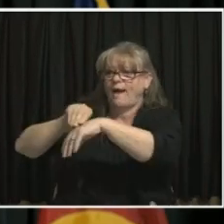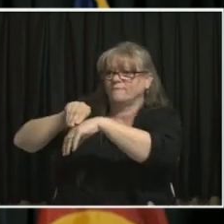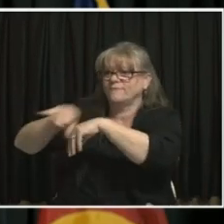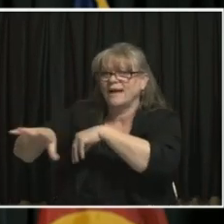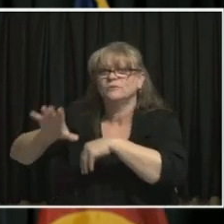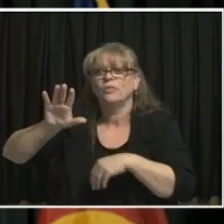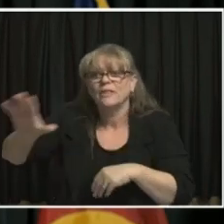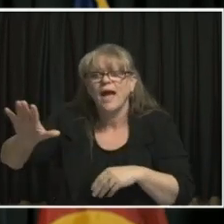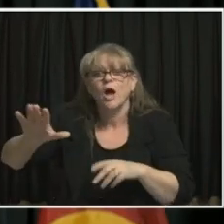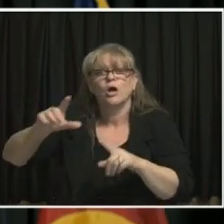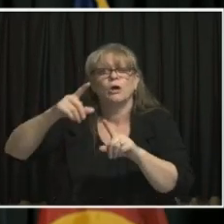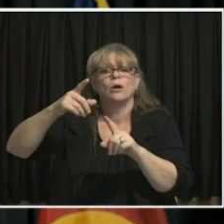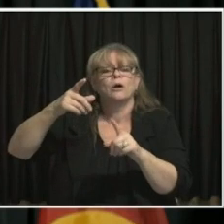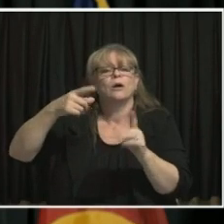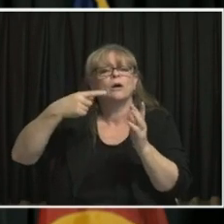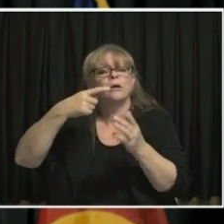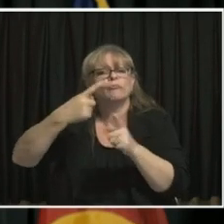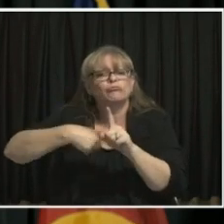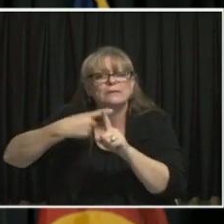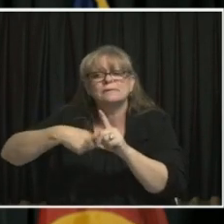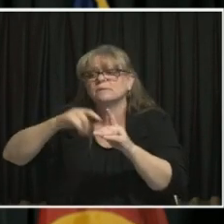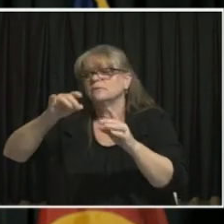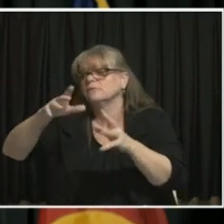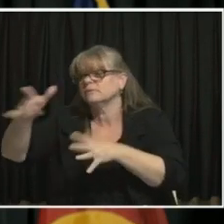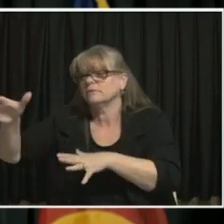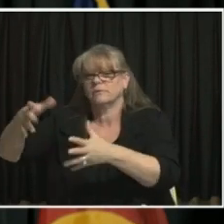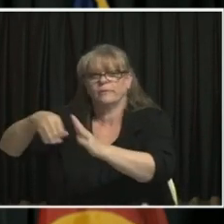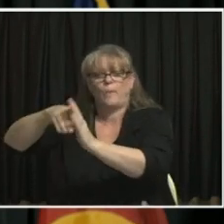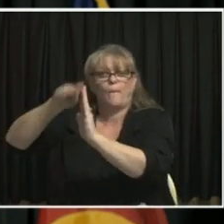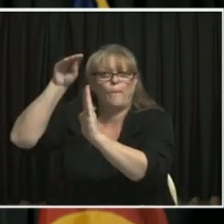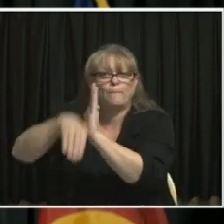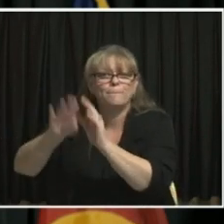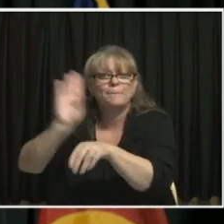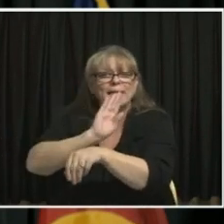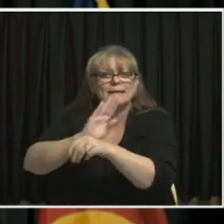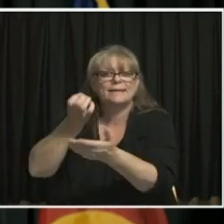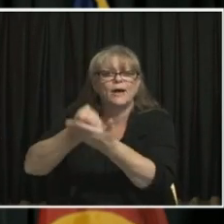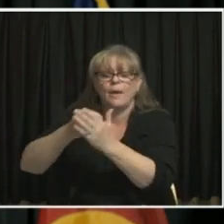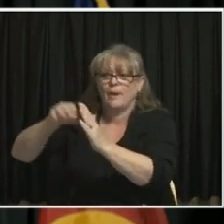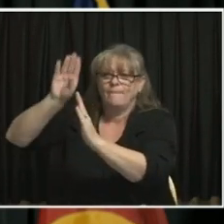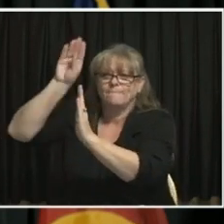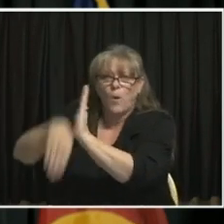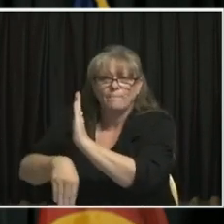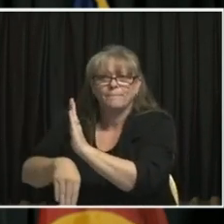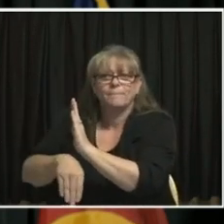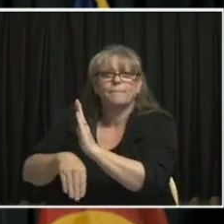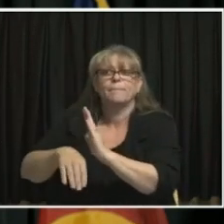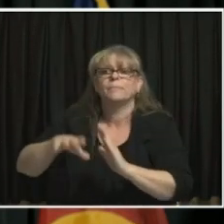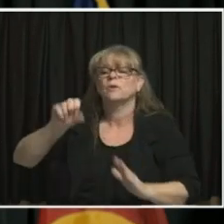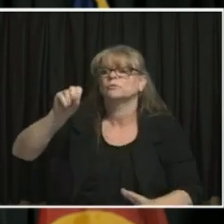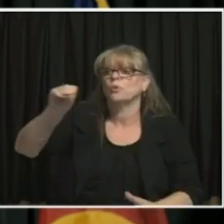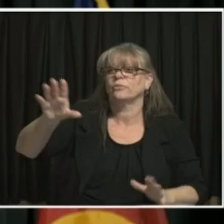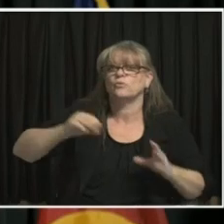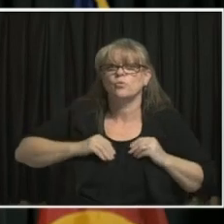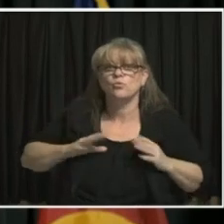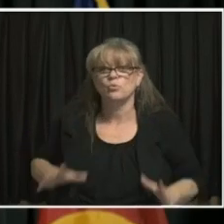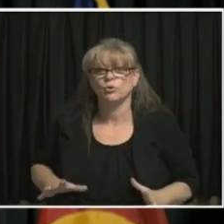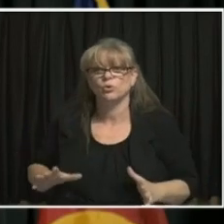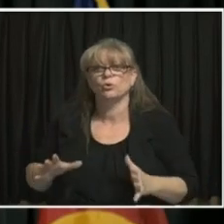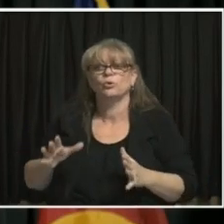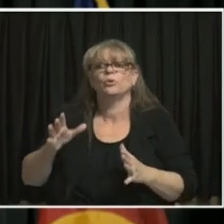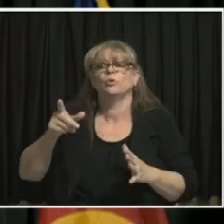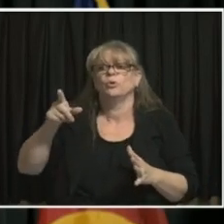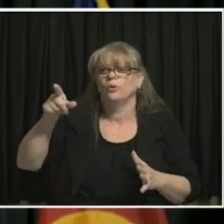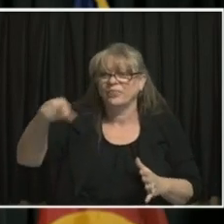failure of their fiduciary responsibility to themselves as owners and shareholders, and it's a failure to our state as a whole.